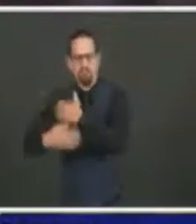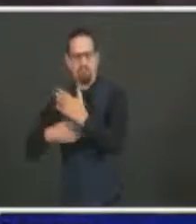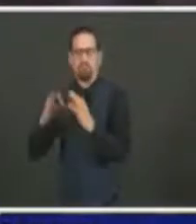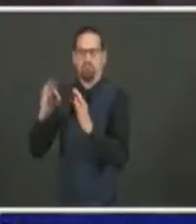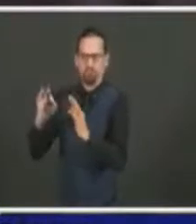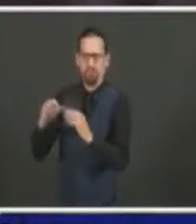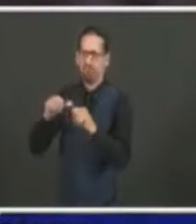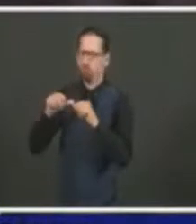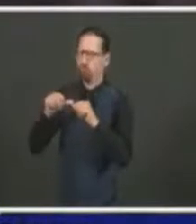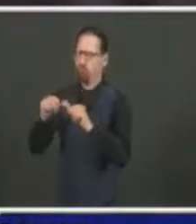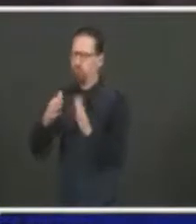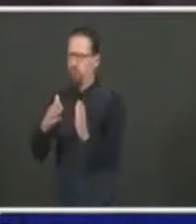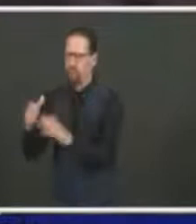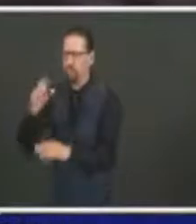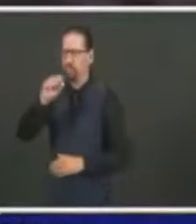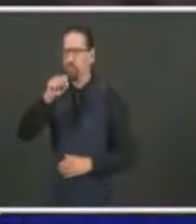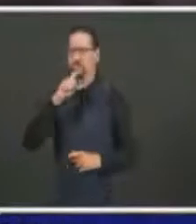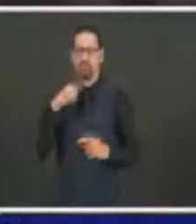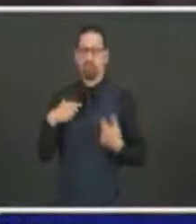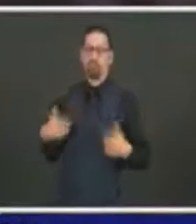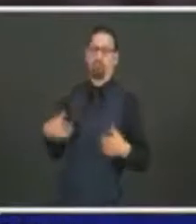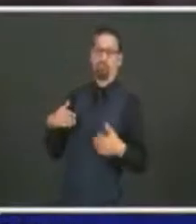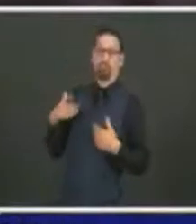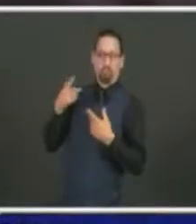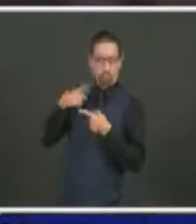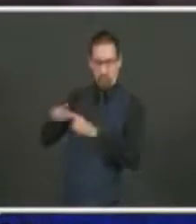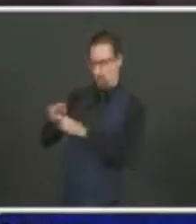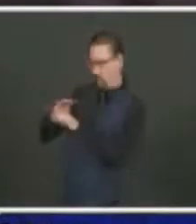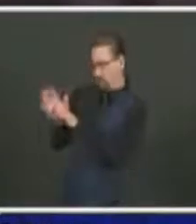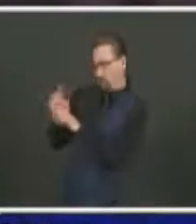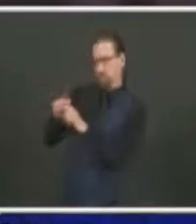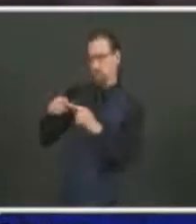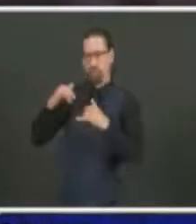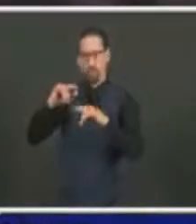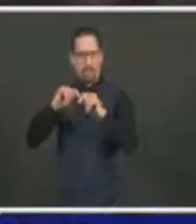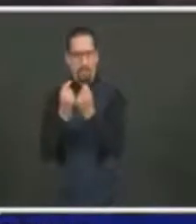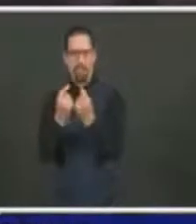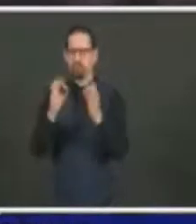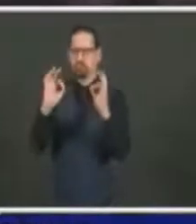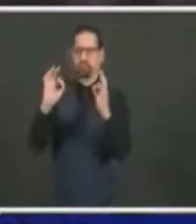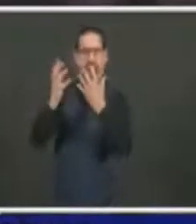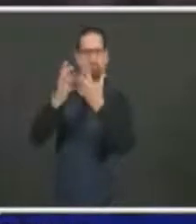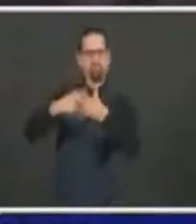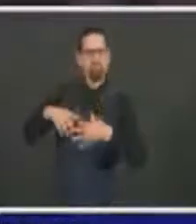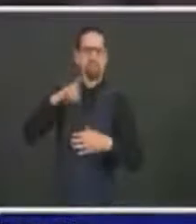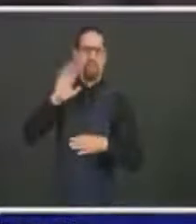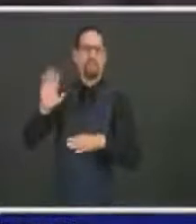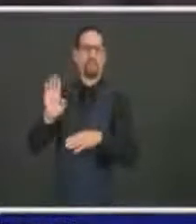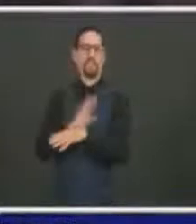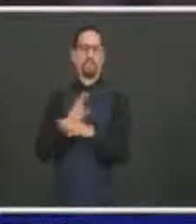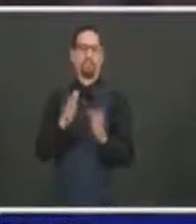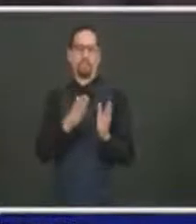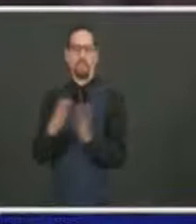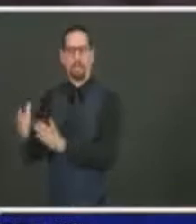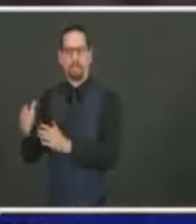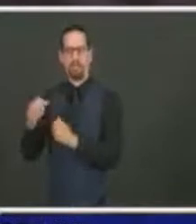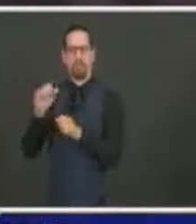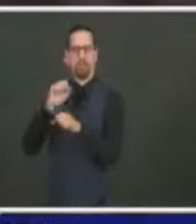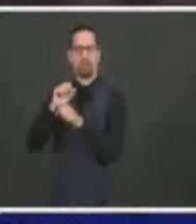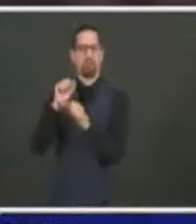quite amazing to see that very talented team progress, and quite frankly, working with the governor, Mayor